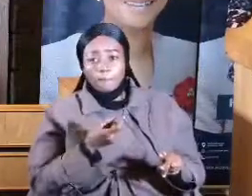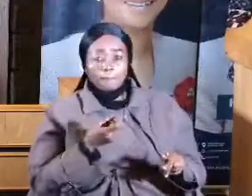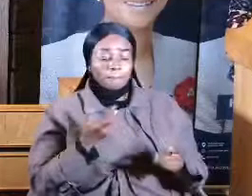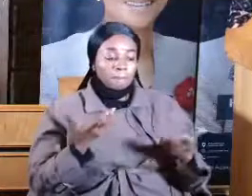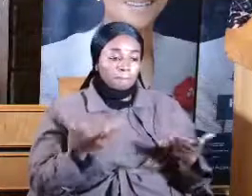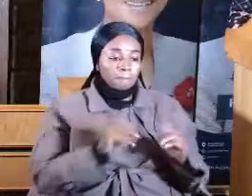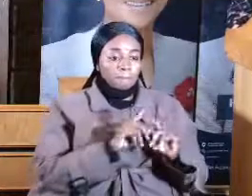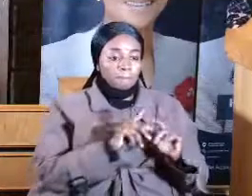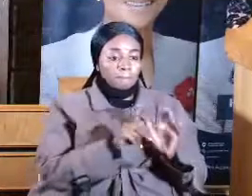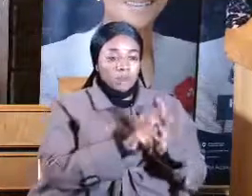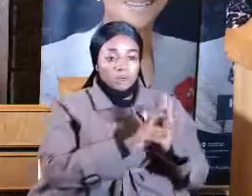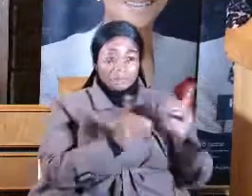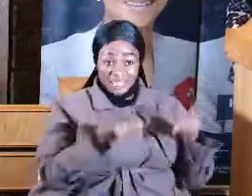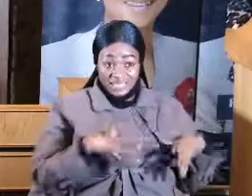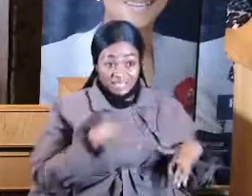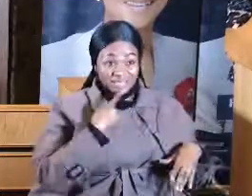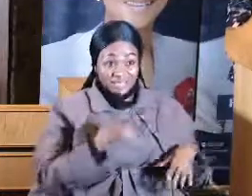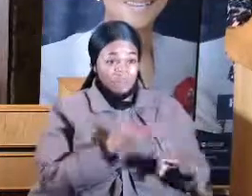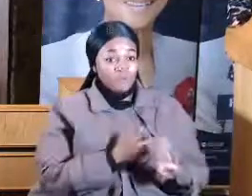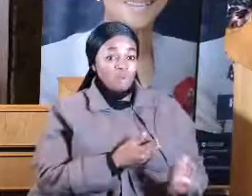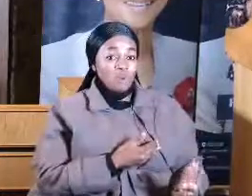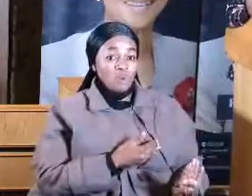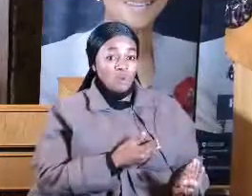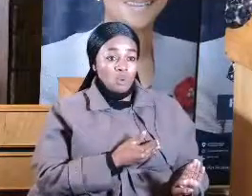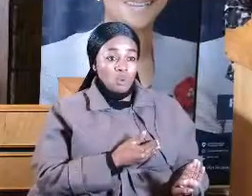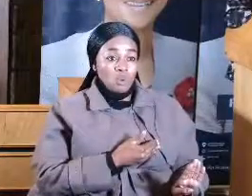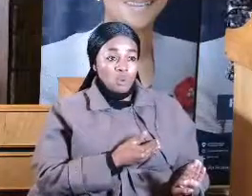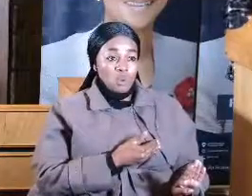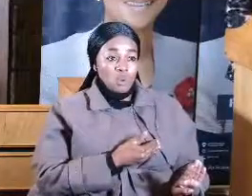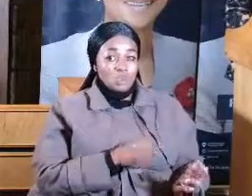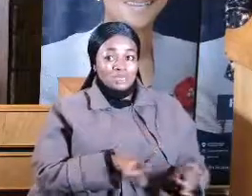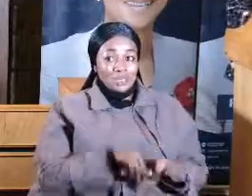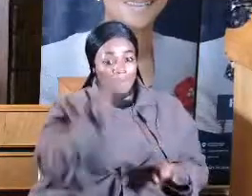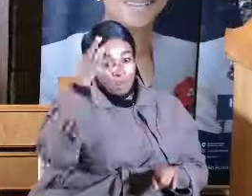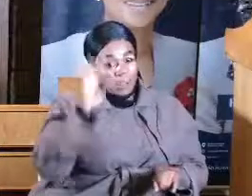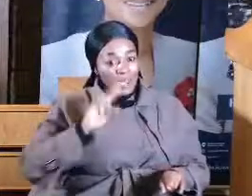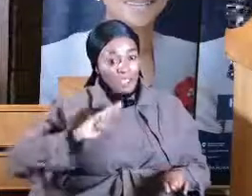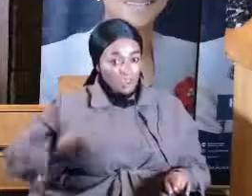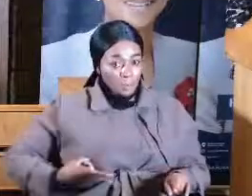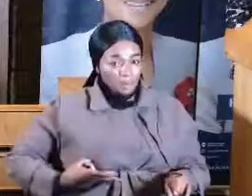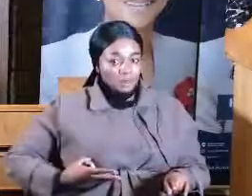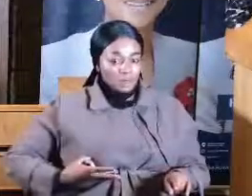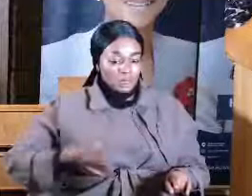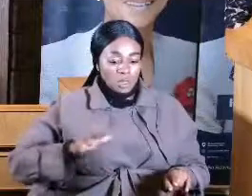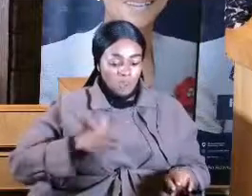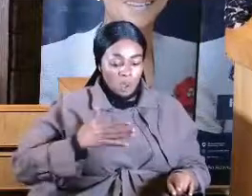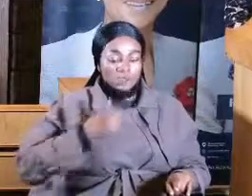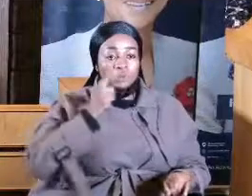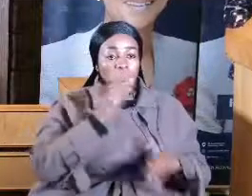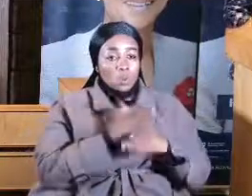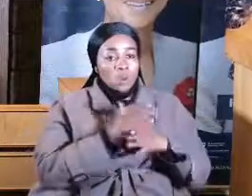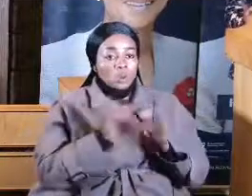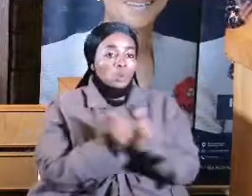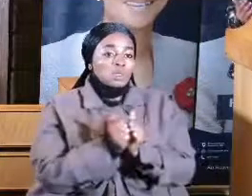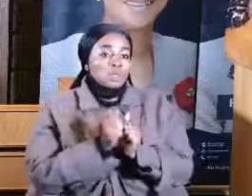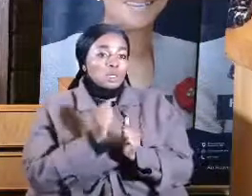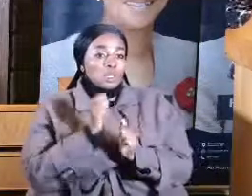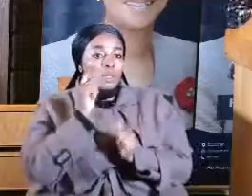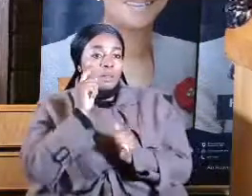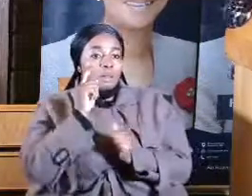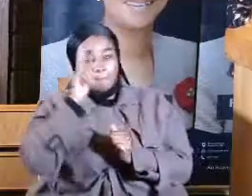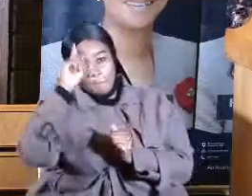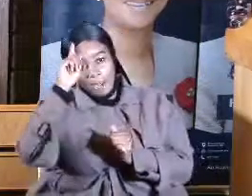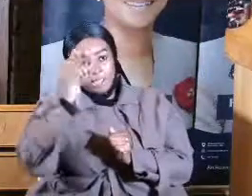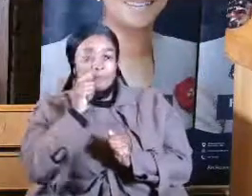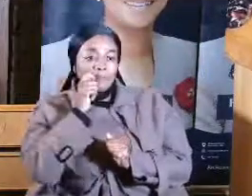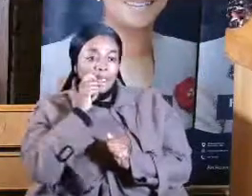program director mentioned. Even with women in government, they prefer to work with black men, which is a phenomenon that till